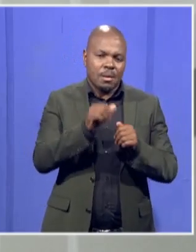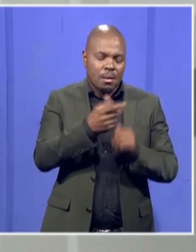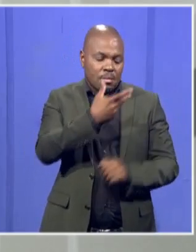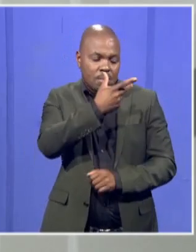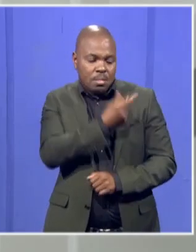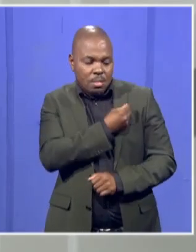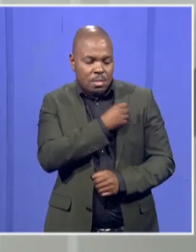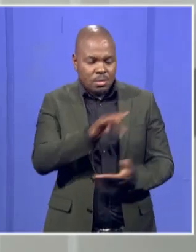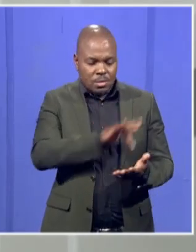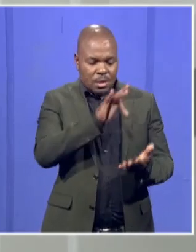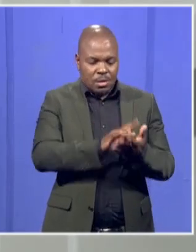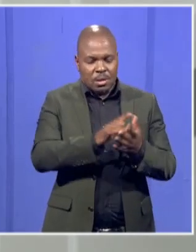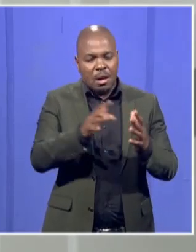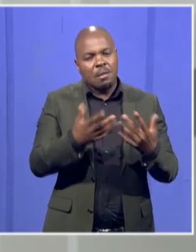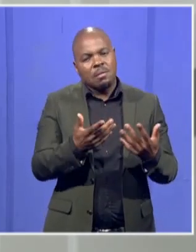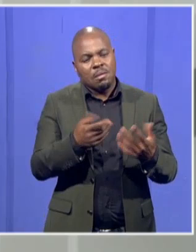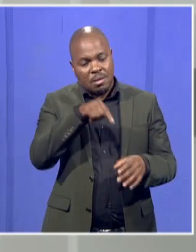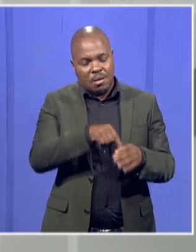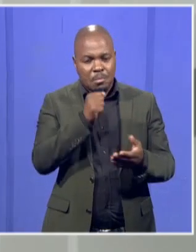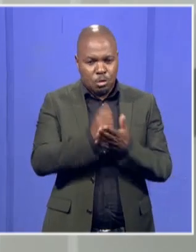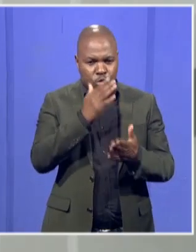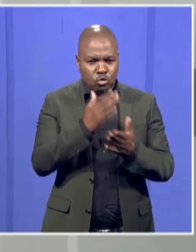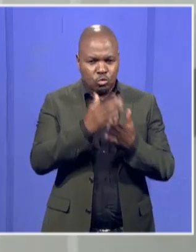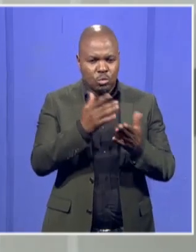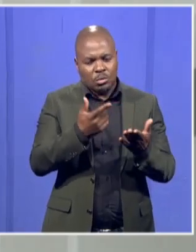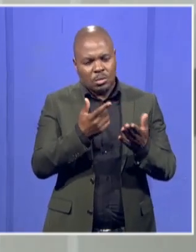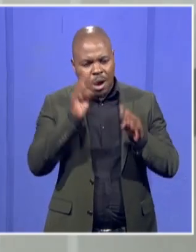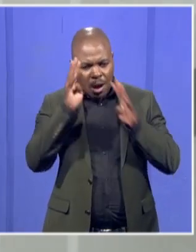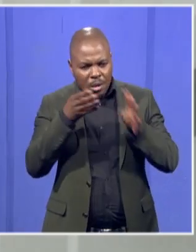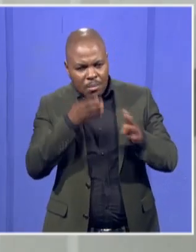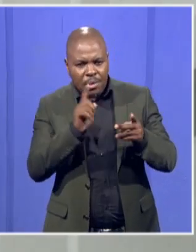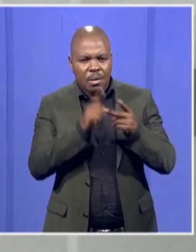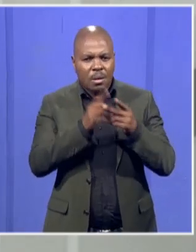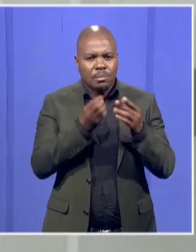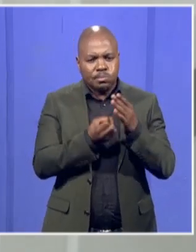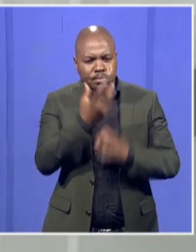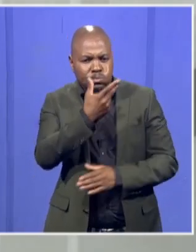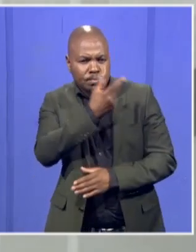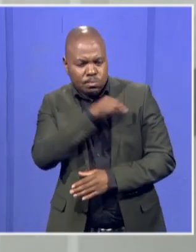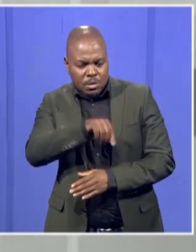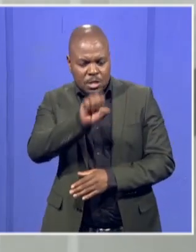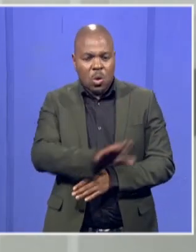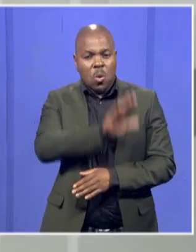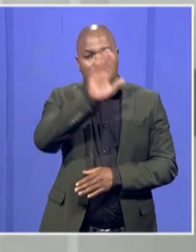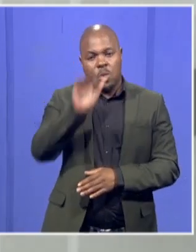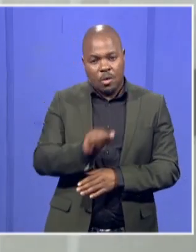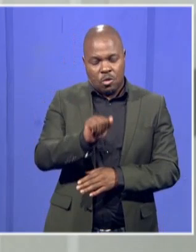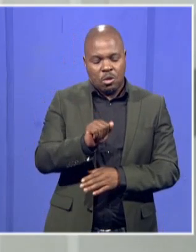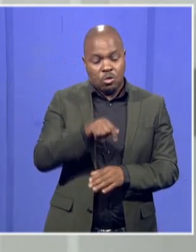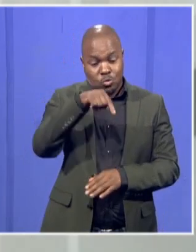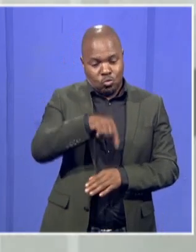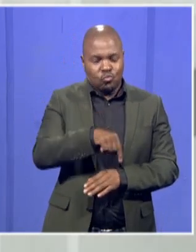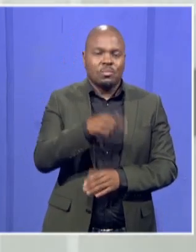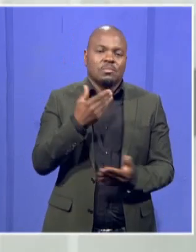manufacturing plant that will ensure that there is design, there is innovation and manufacturing of vaccines from South Africa will be done